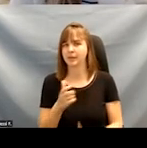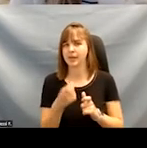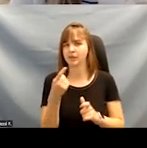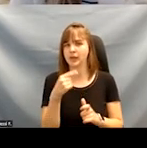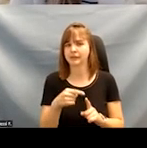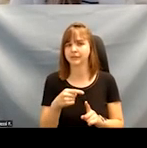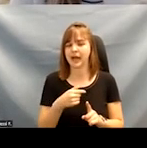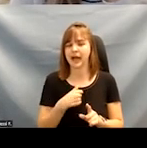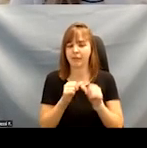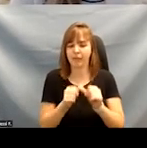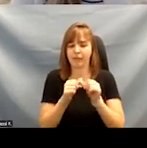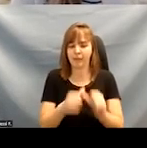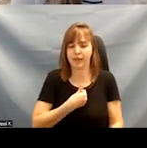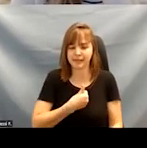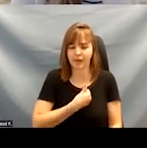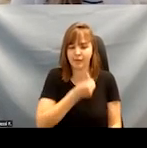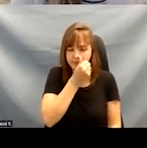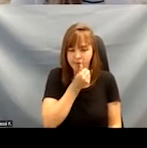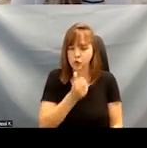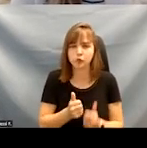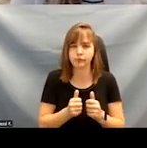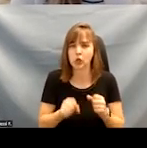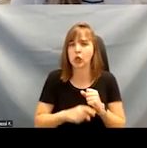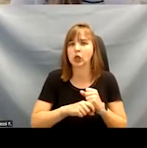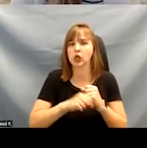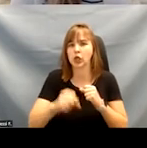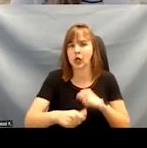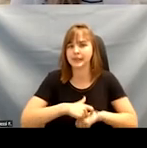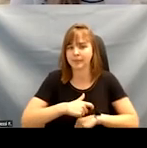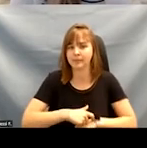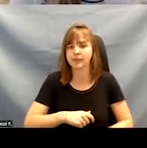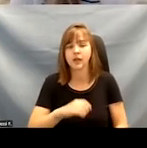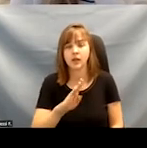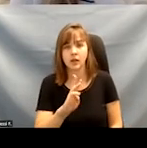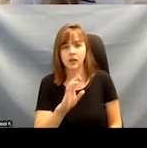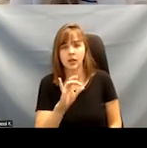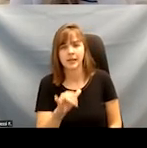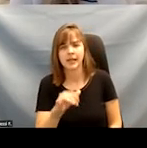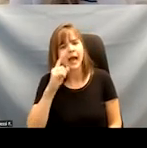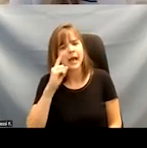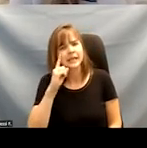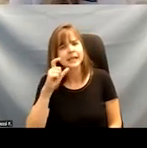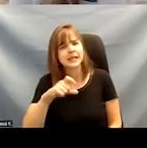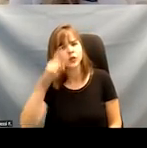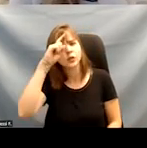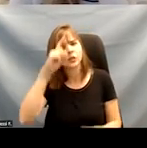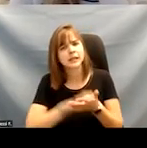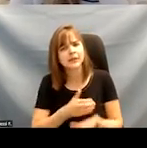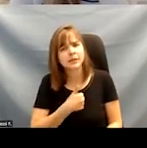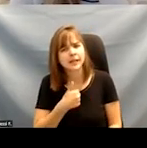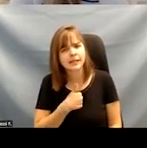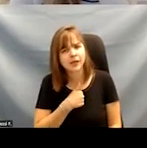That's it. Okay. Yeah, for me, I think it would be to believe in myself a little